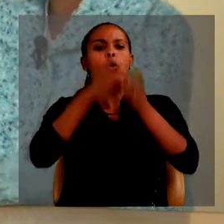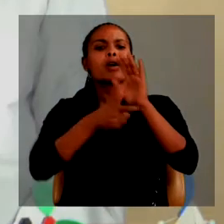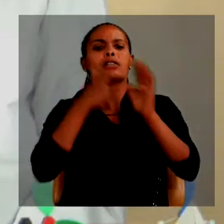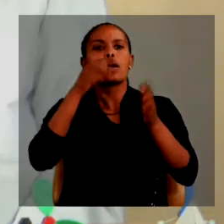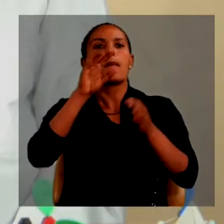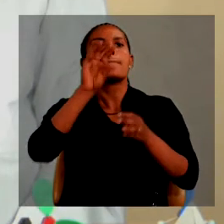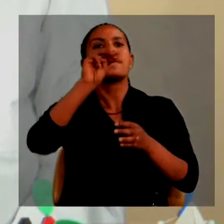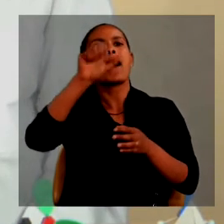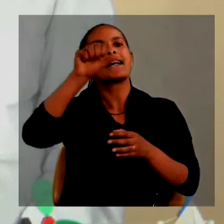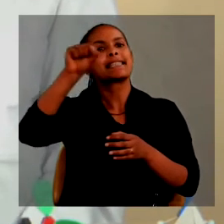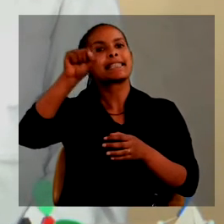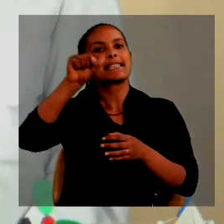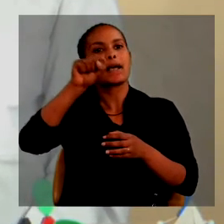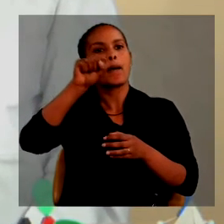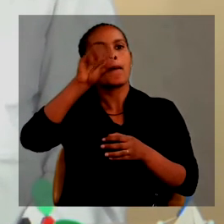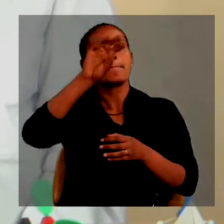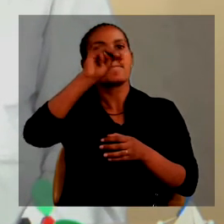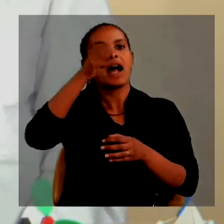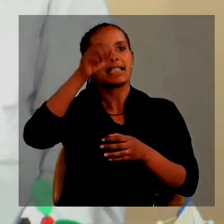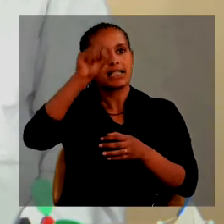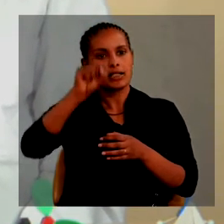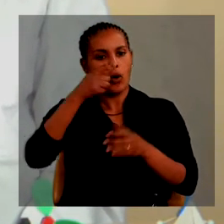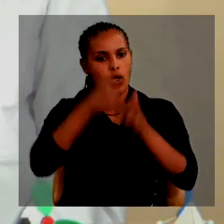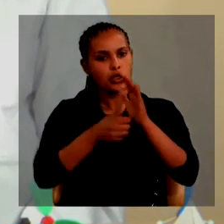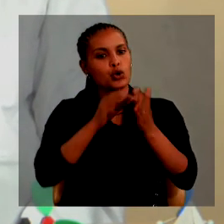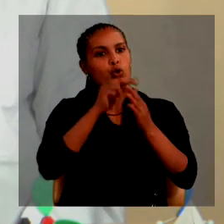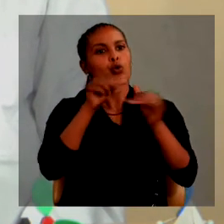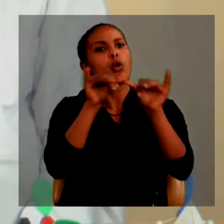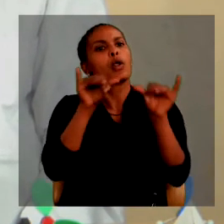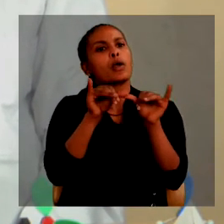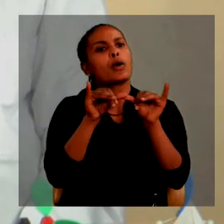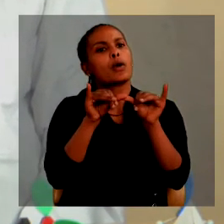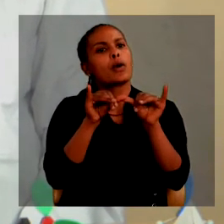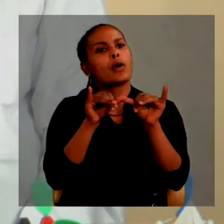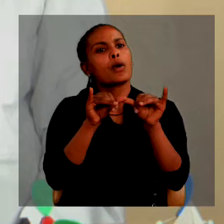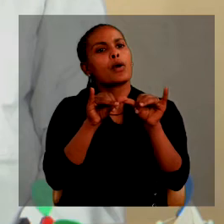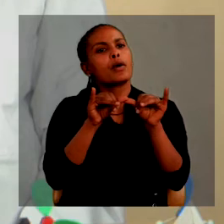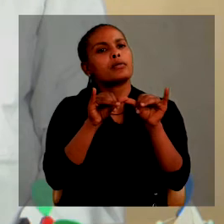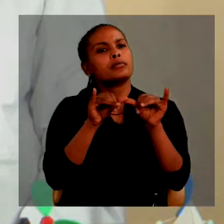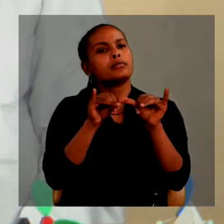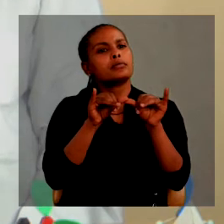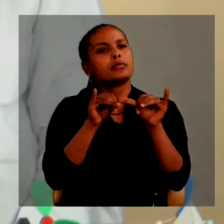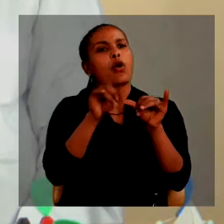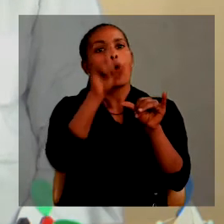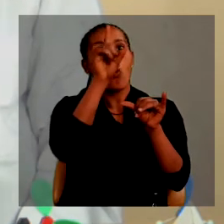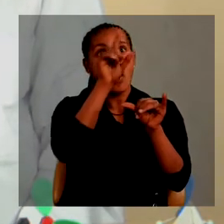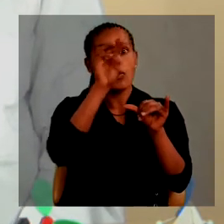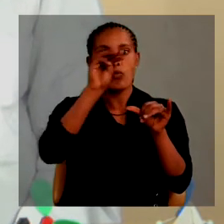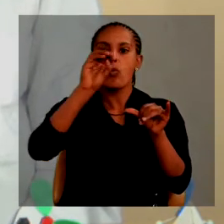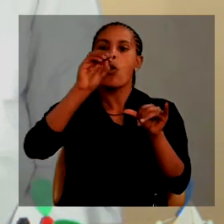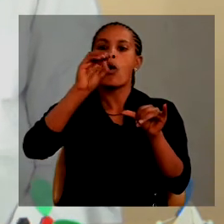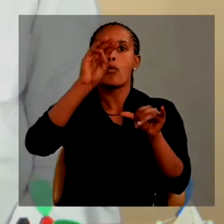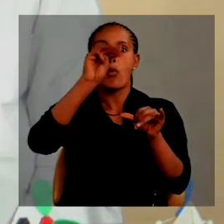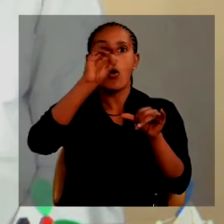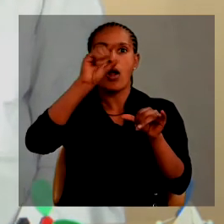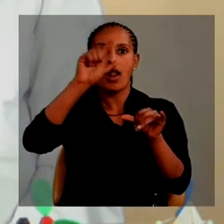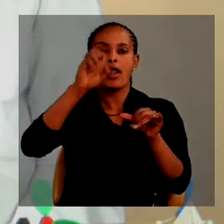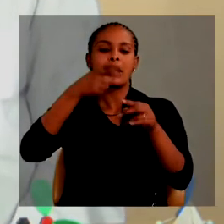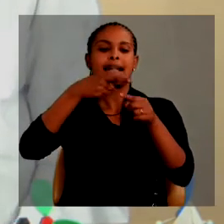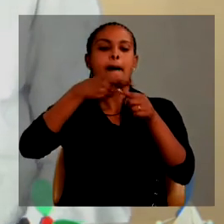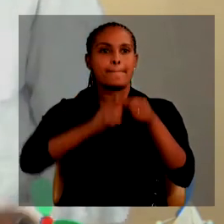mass? What will the unit be? It will be AMU. 1 mole? Mole. Gram.